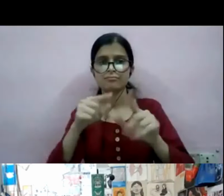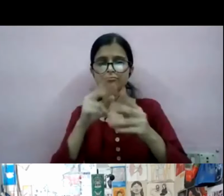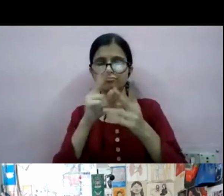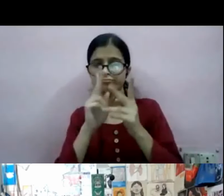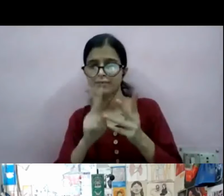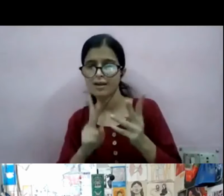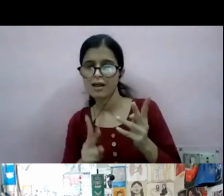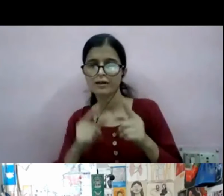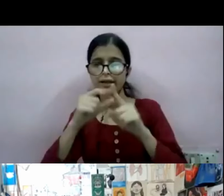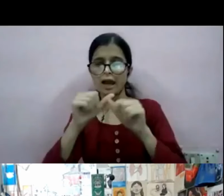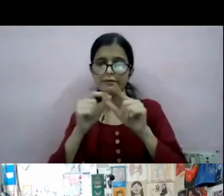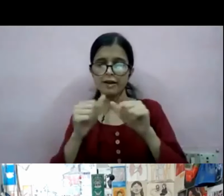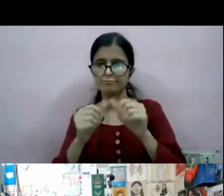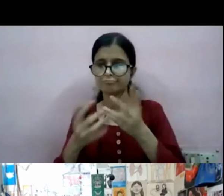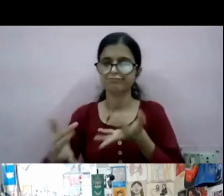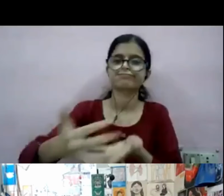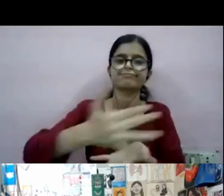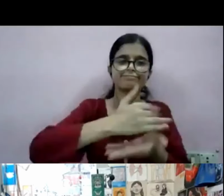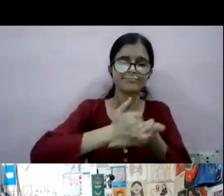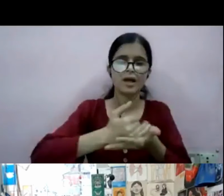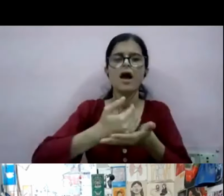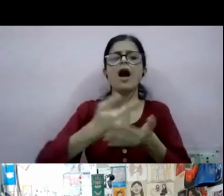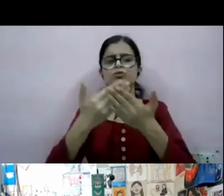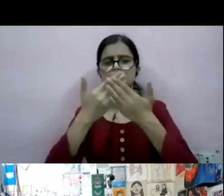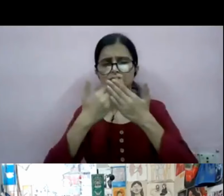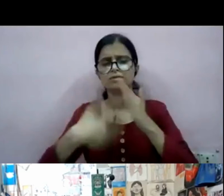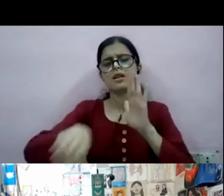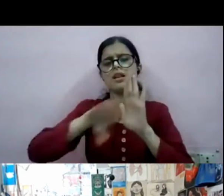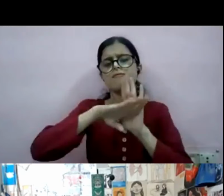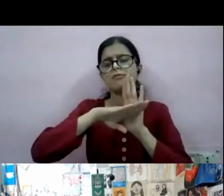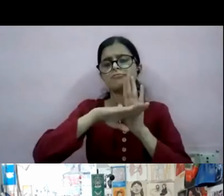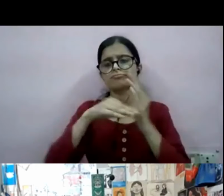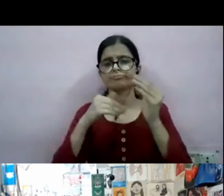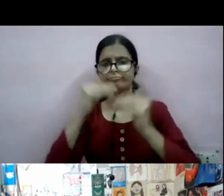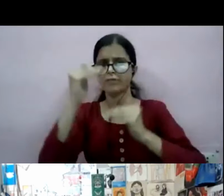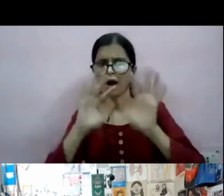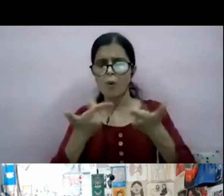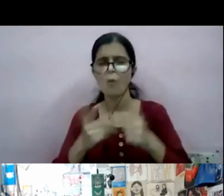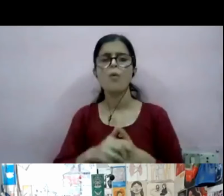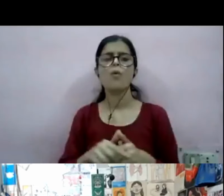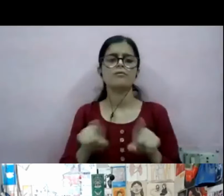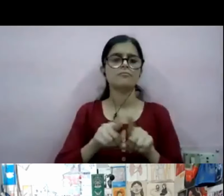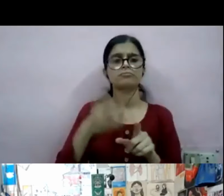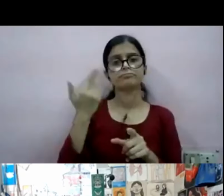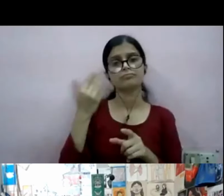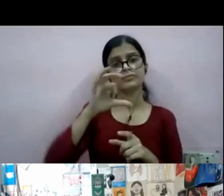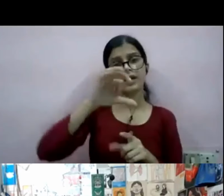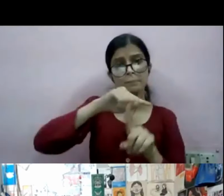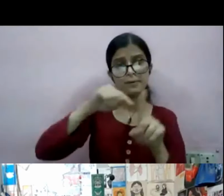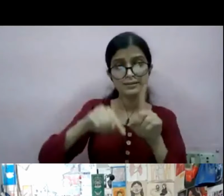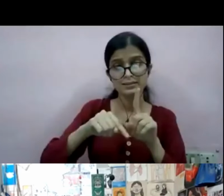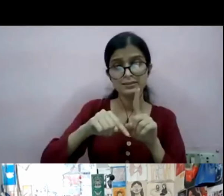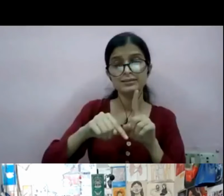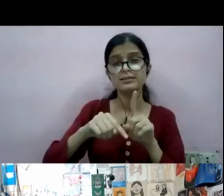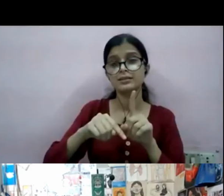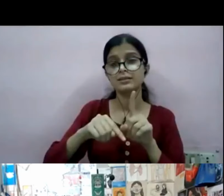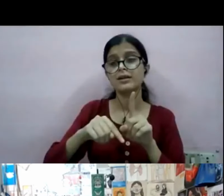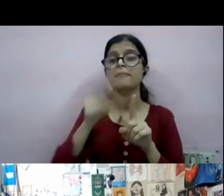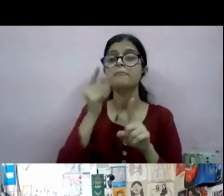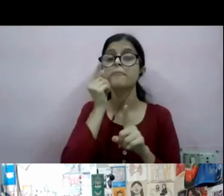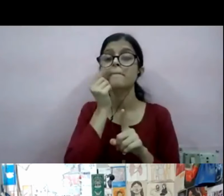of education levels. And so it says that about 9% among the male disabled literates